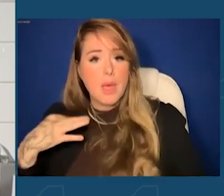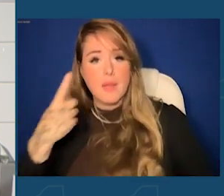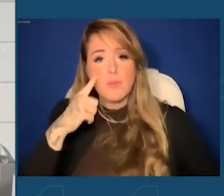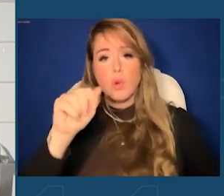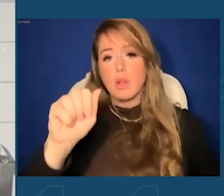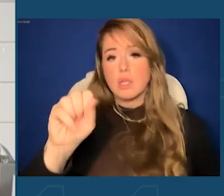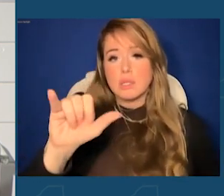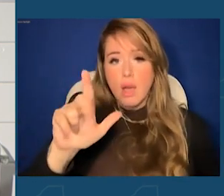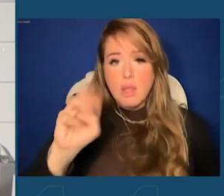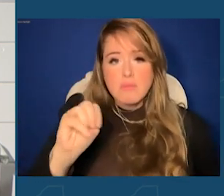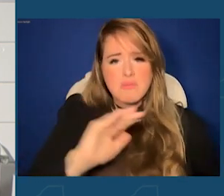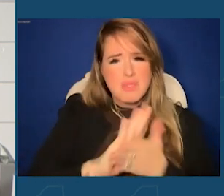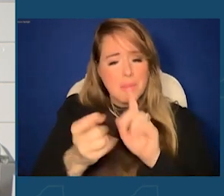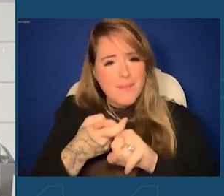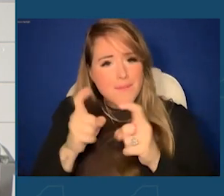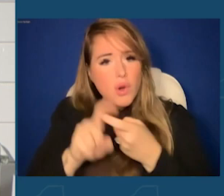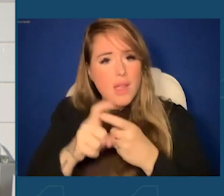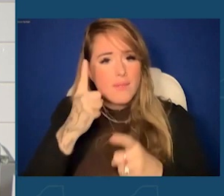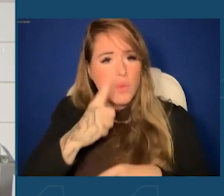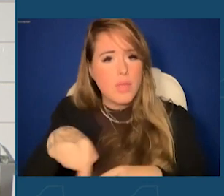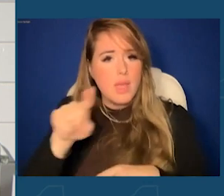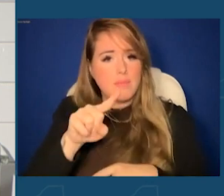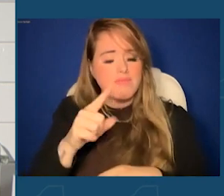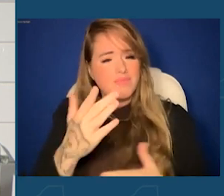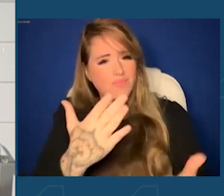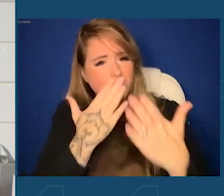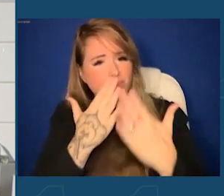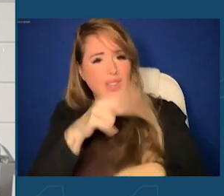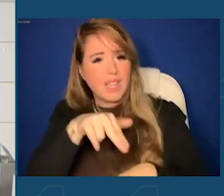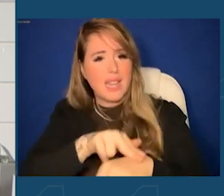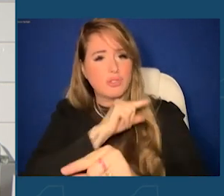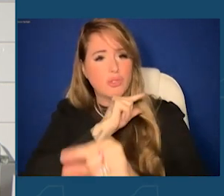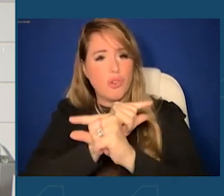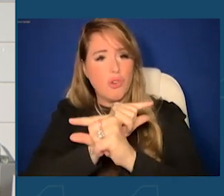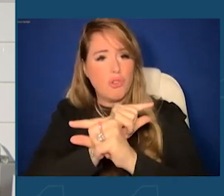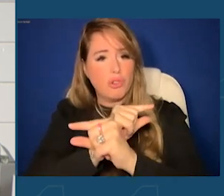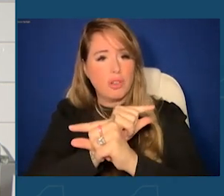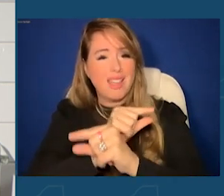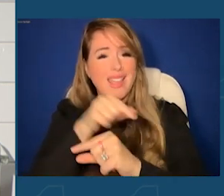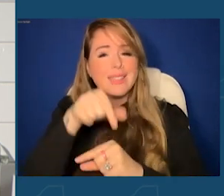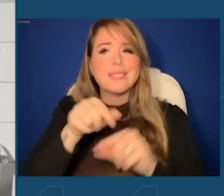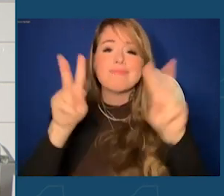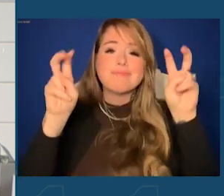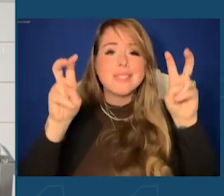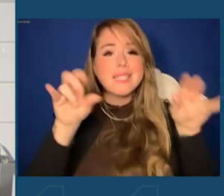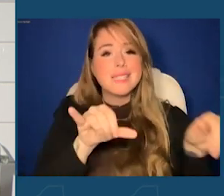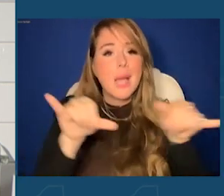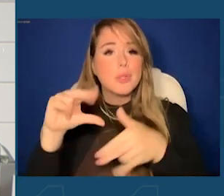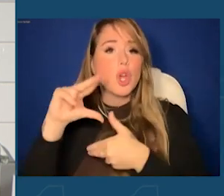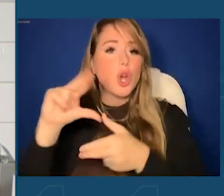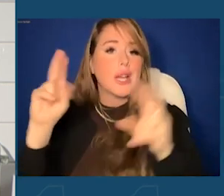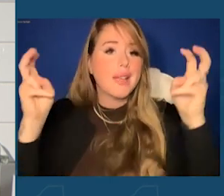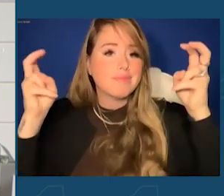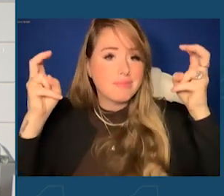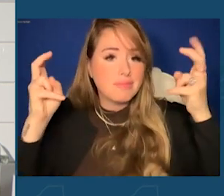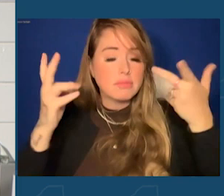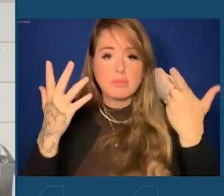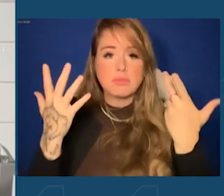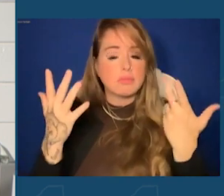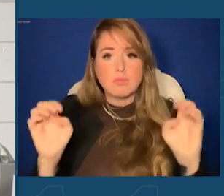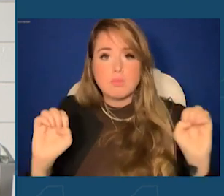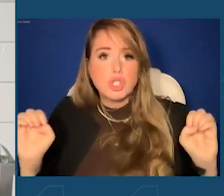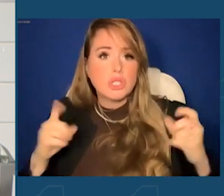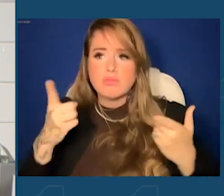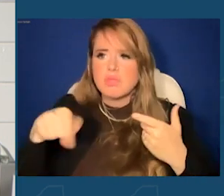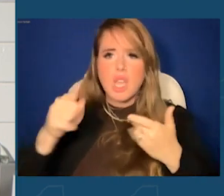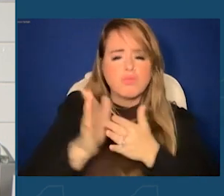people. And I want to thank our National Guard. This is a hurricane of sorts, and they've been out there for many, many months.